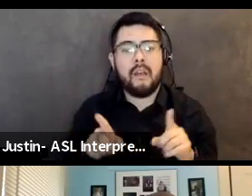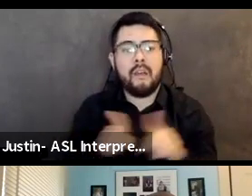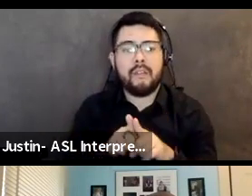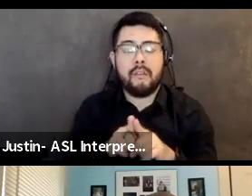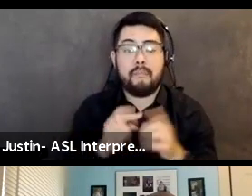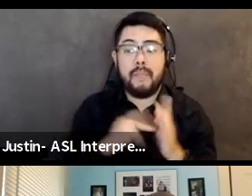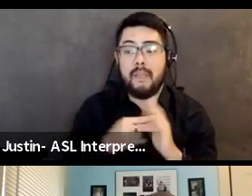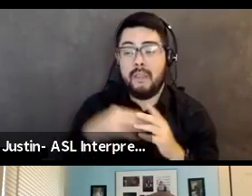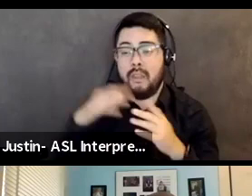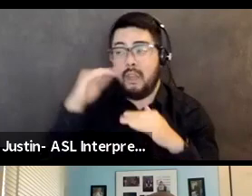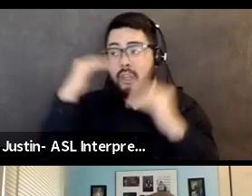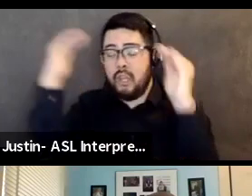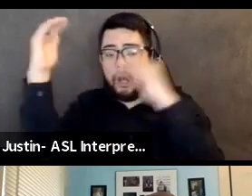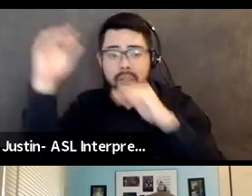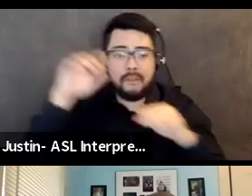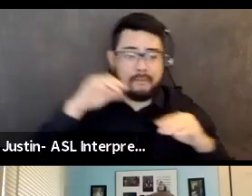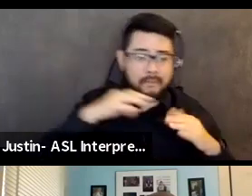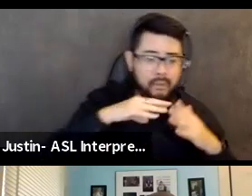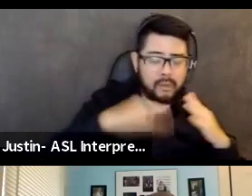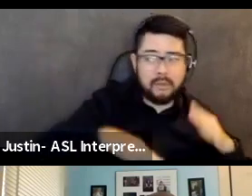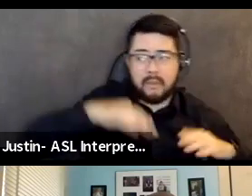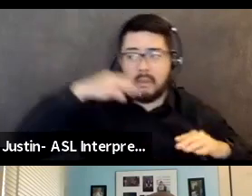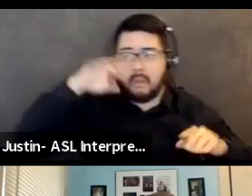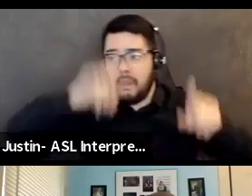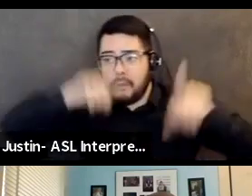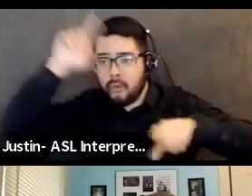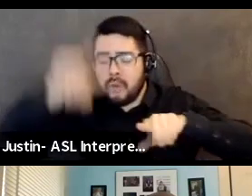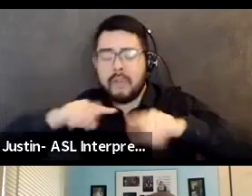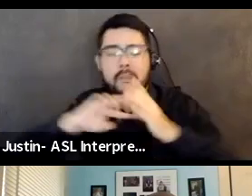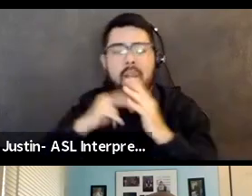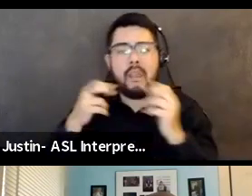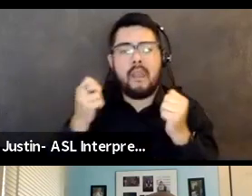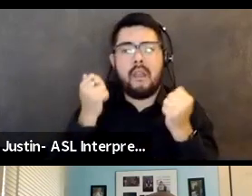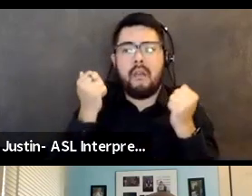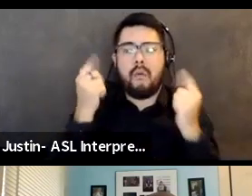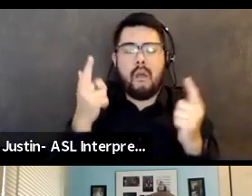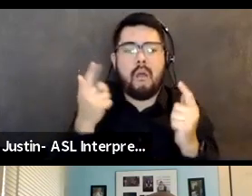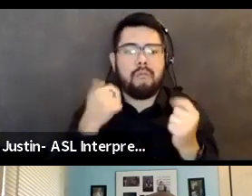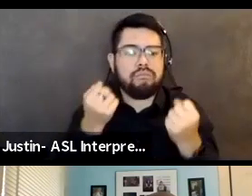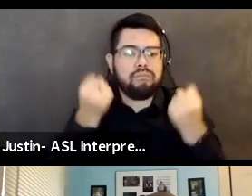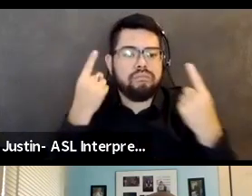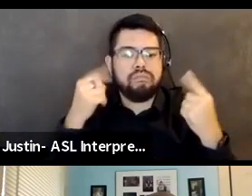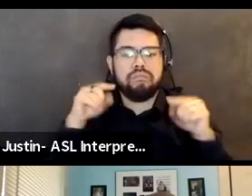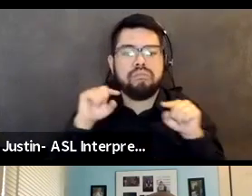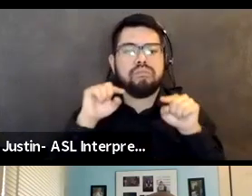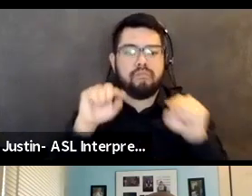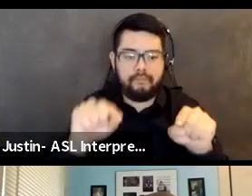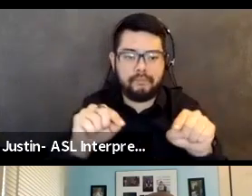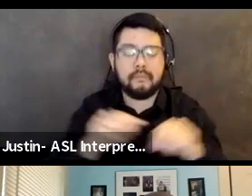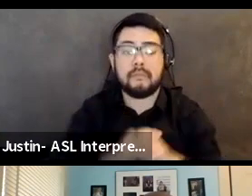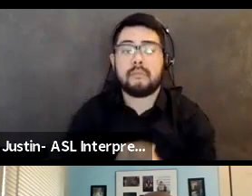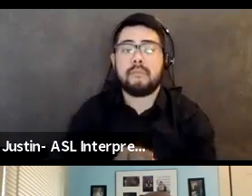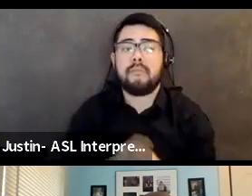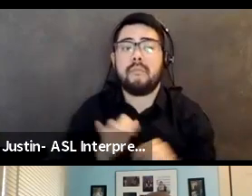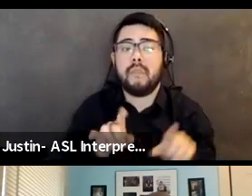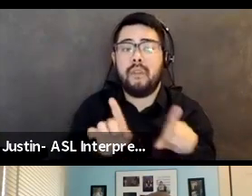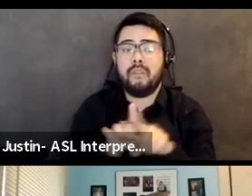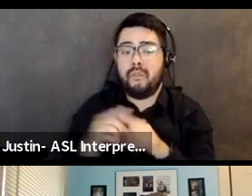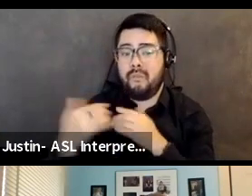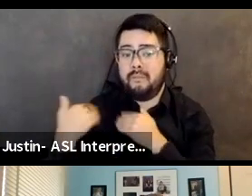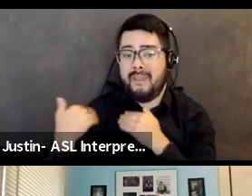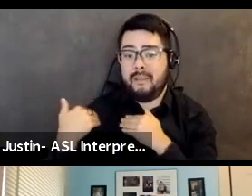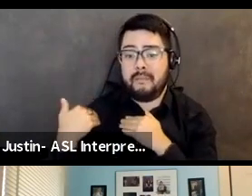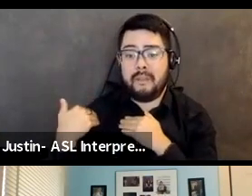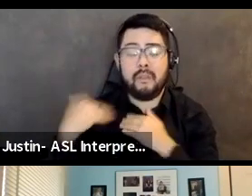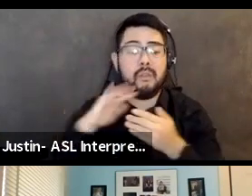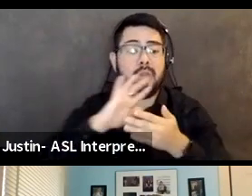adults so that we get the best outcomes for our students and it's the responsibility of school communities